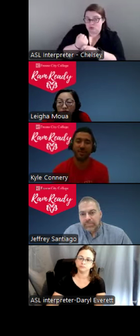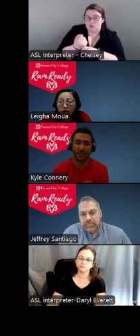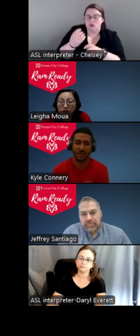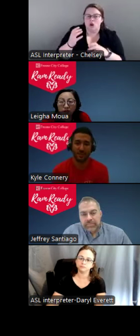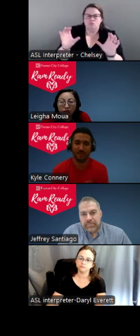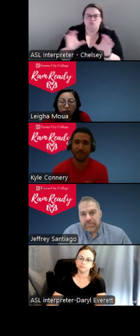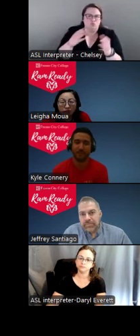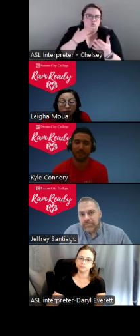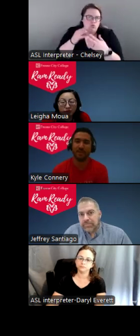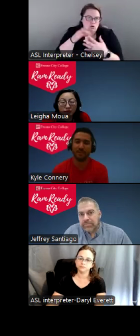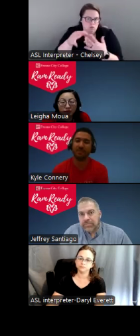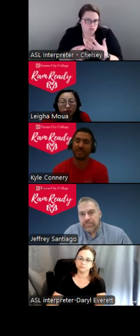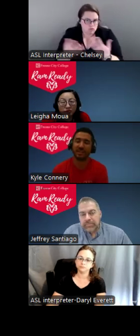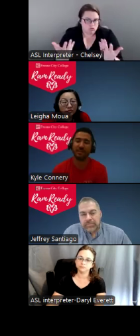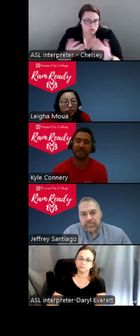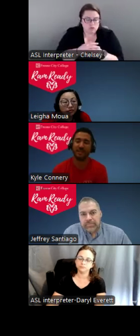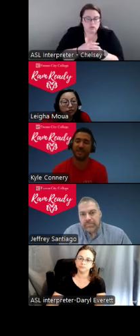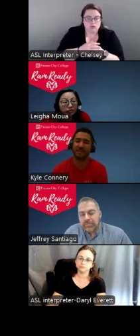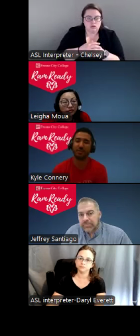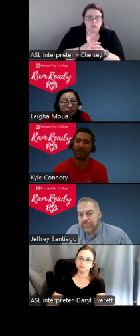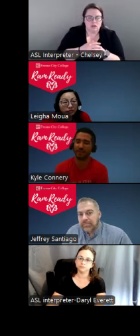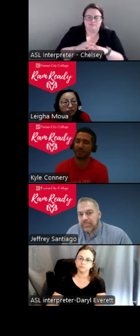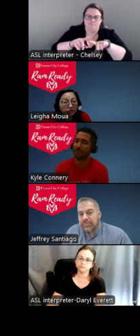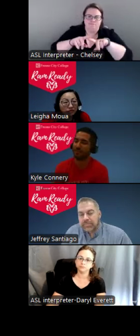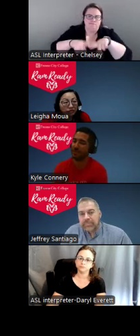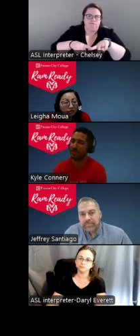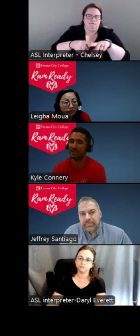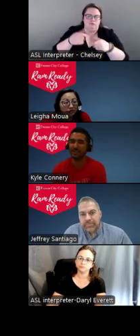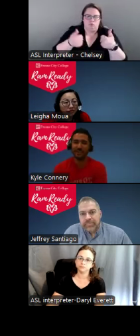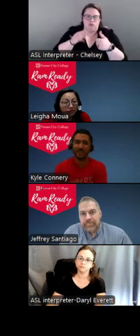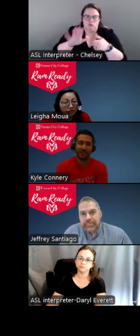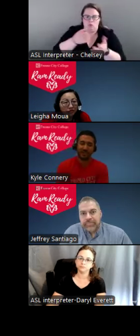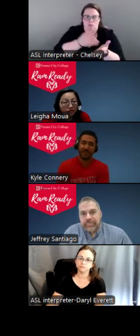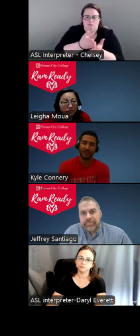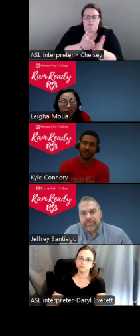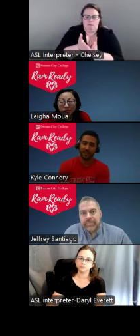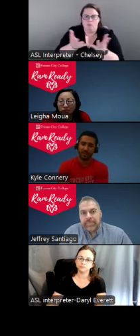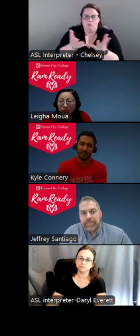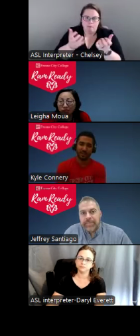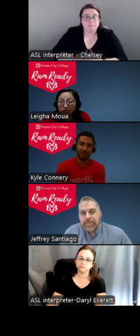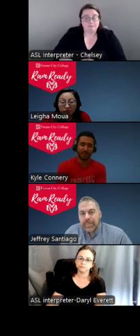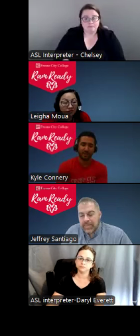you. But it really just kind of depends on the career path that you're looking for.